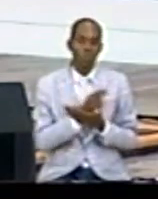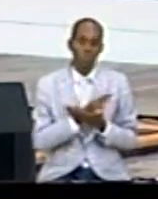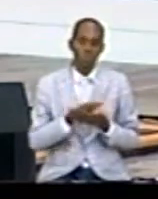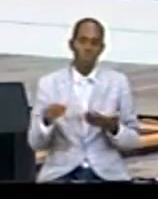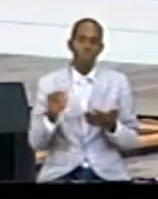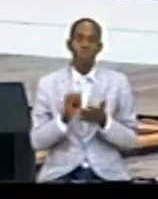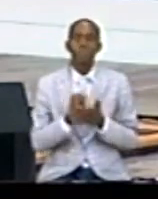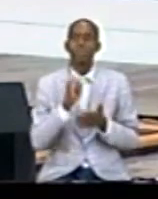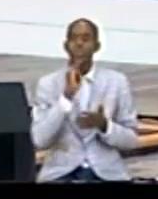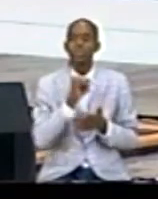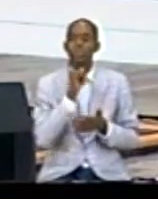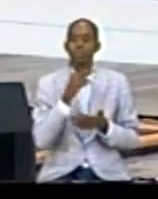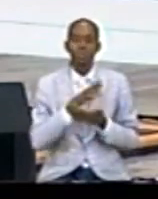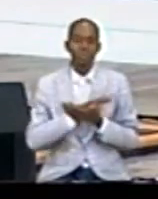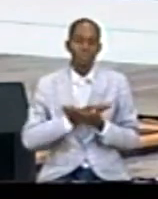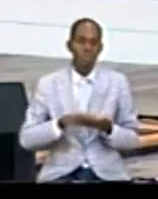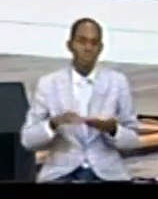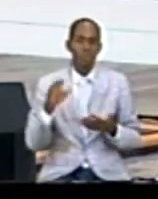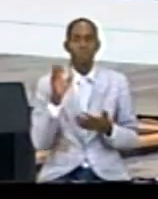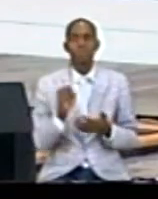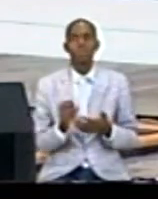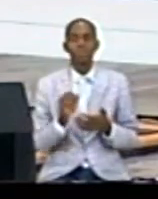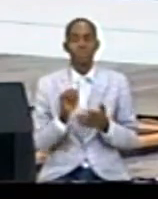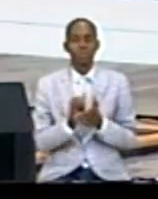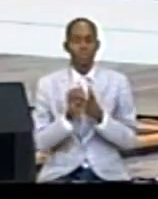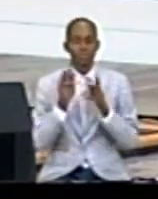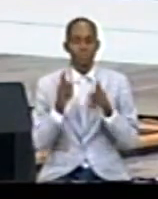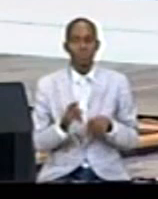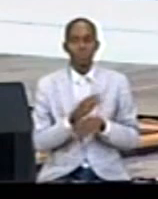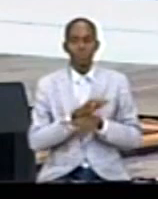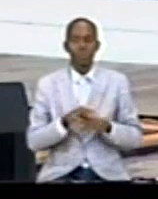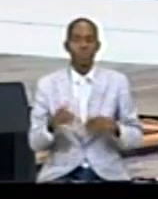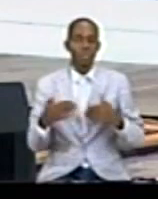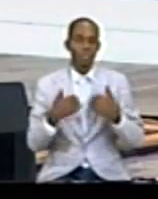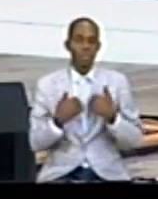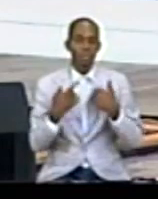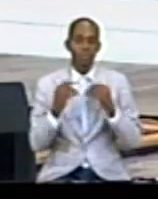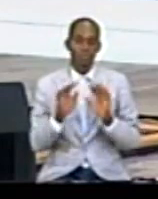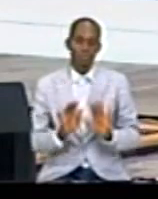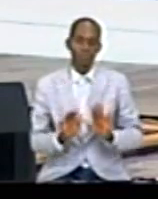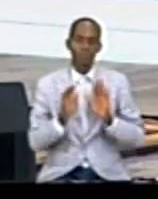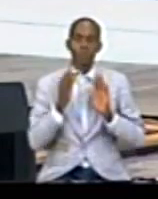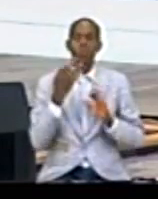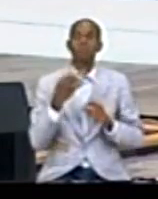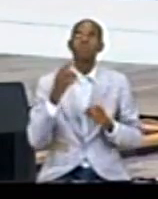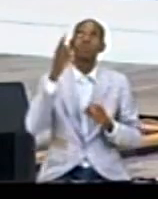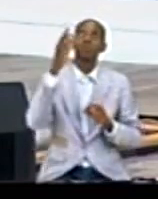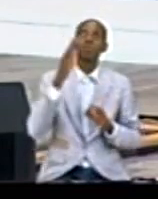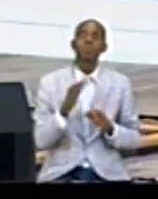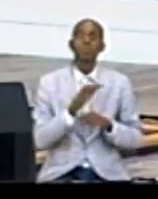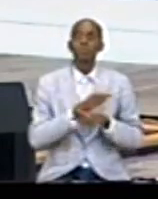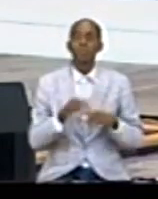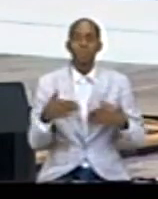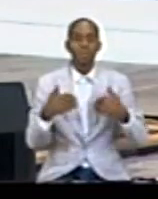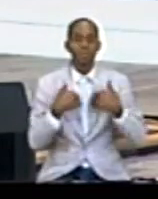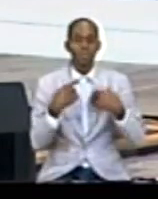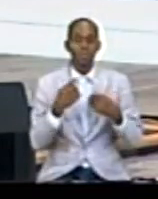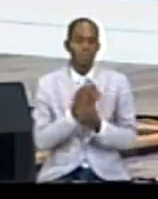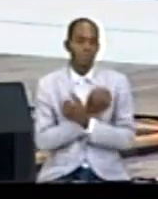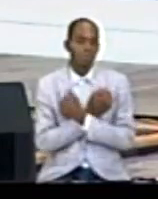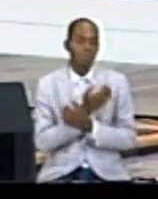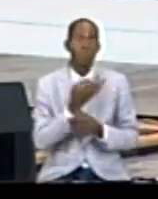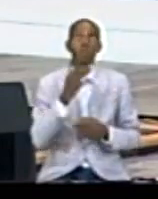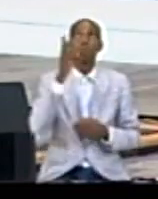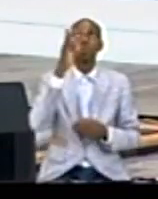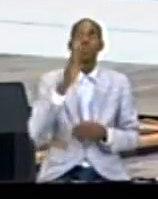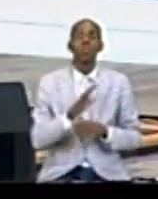unrighteous, ungodly, he does not have the fear of God. He doesn't have the love of God. He doesn't have